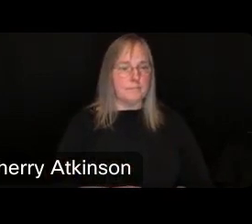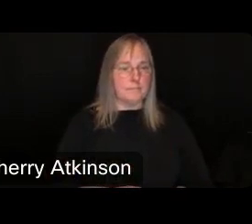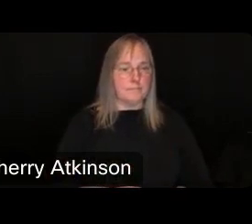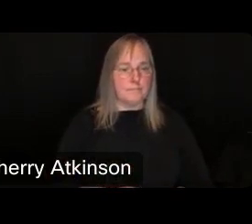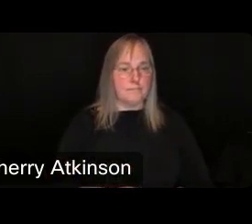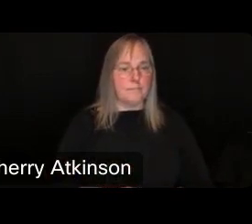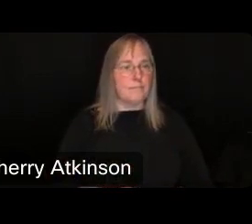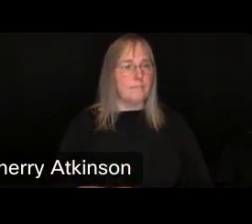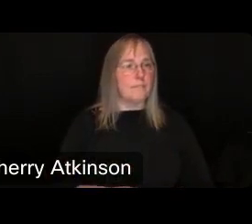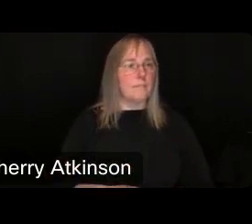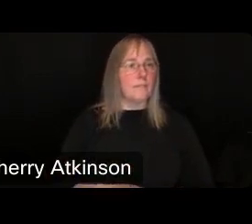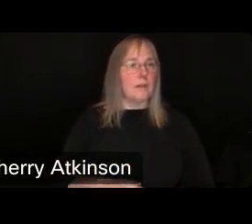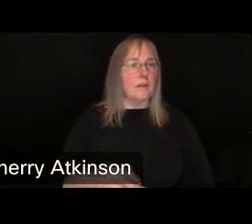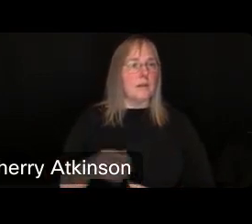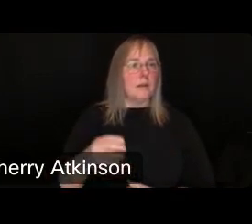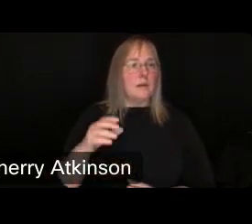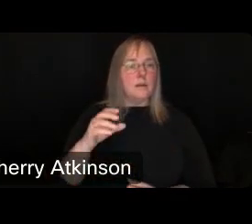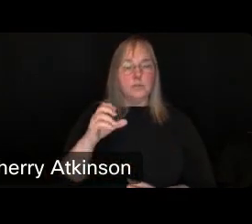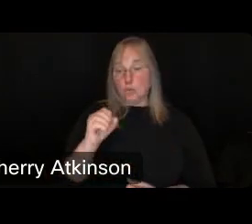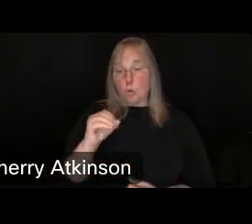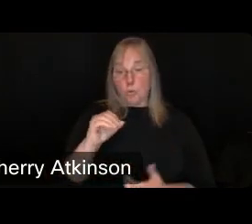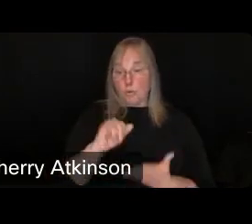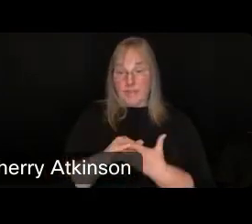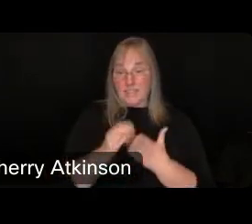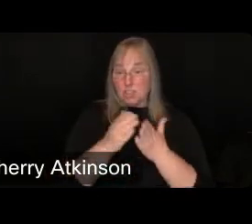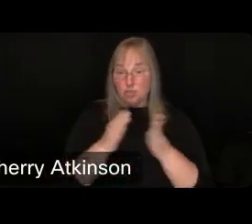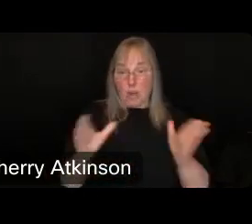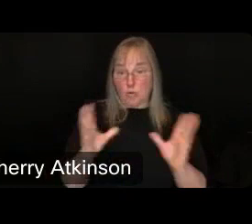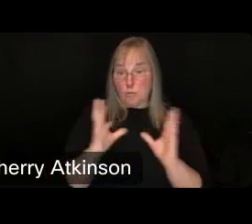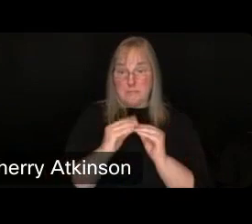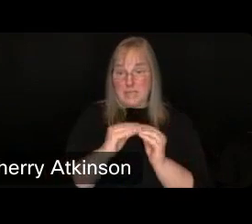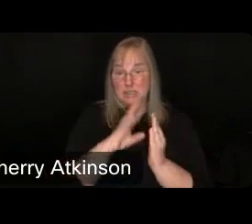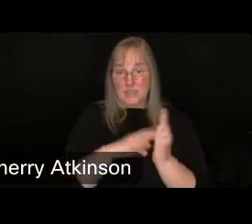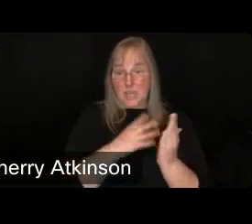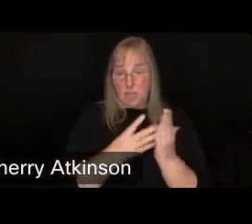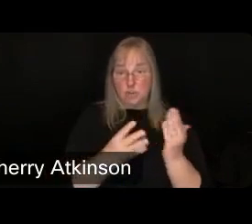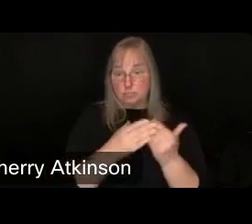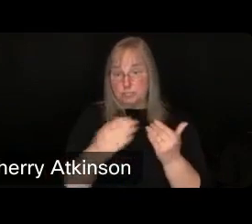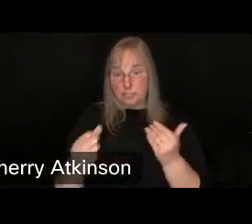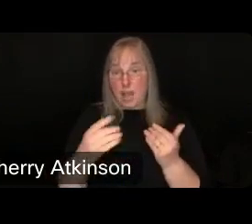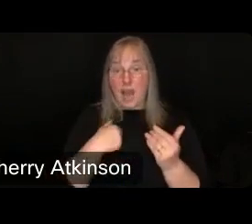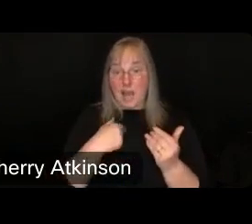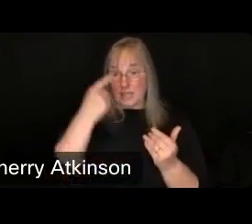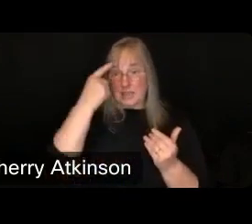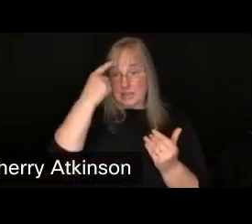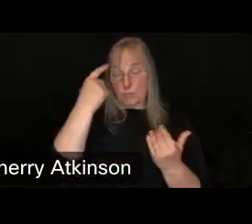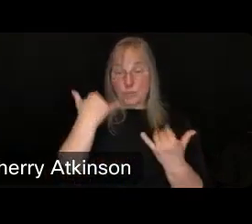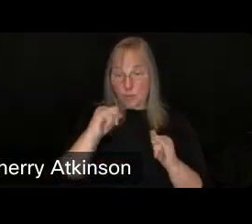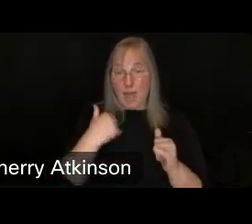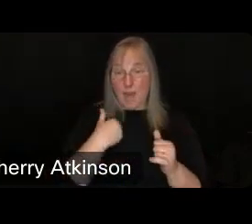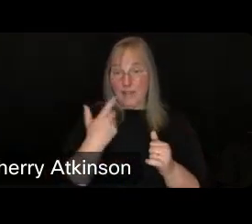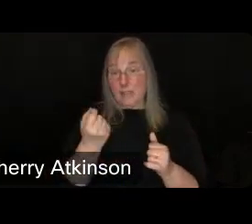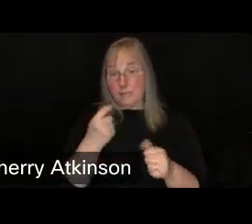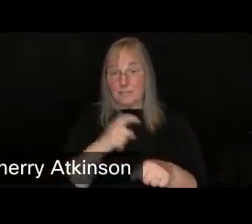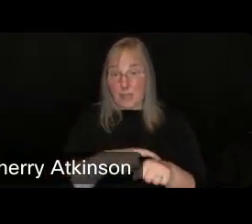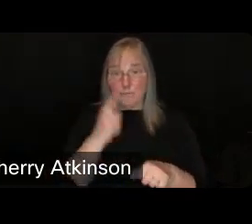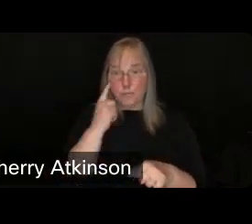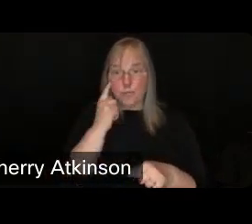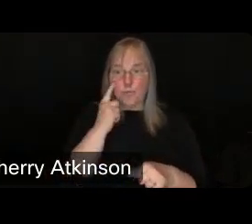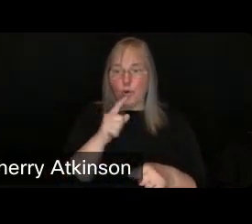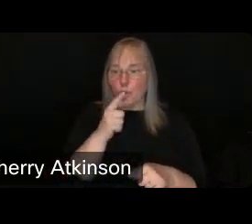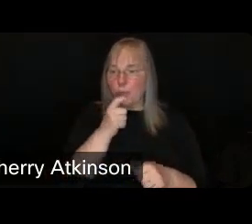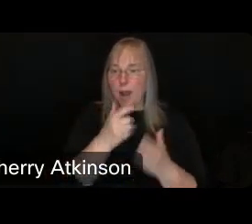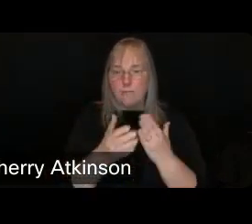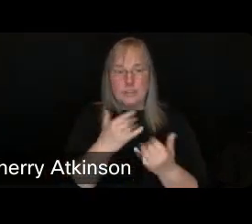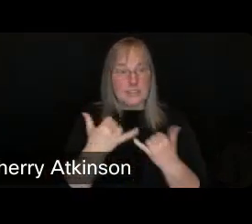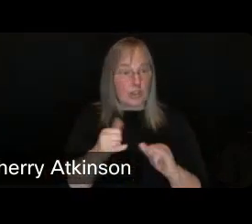the general meeting schedule, and I think we still have a little bit of time for whoever's still here. Thank you so much